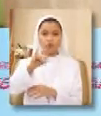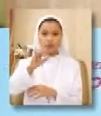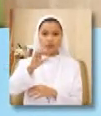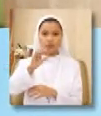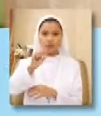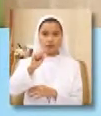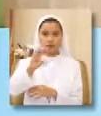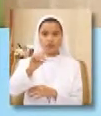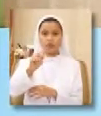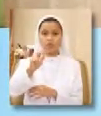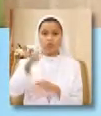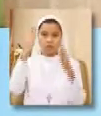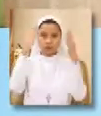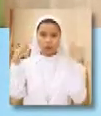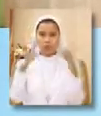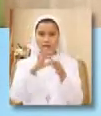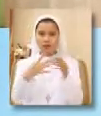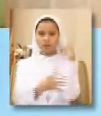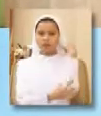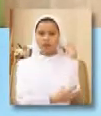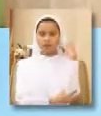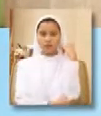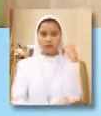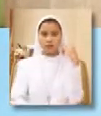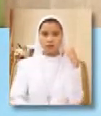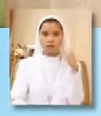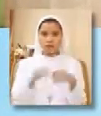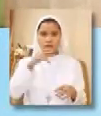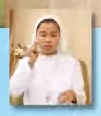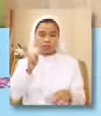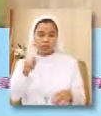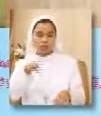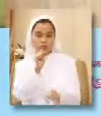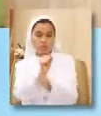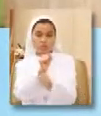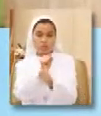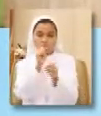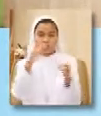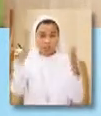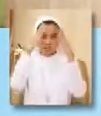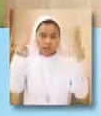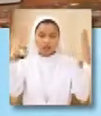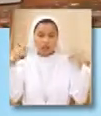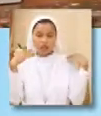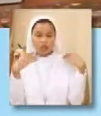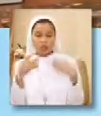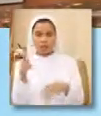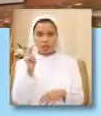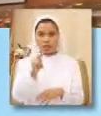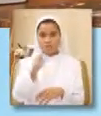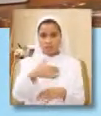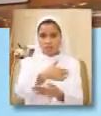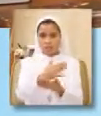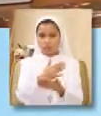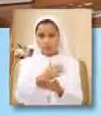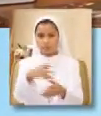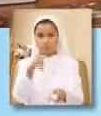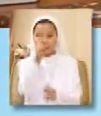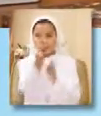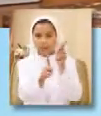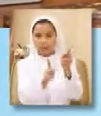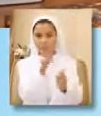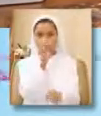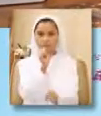we'd like some more people to help. There's so many poor in the Philippines and we need to spread out. So thank you very, very